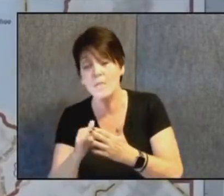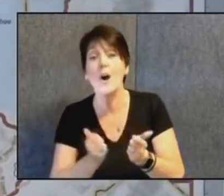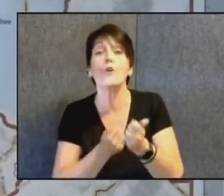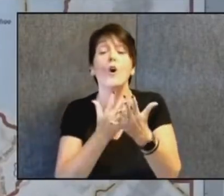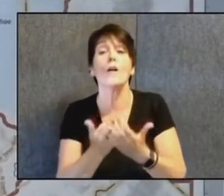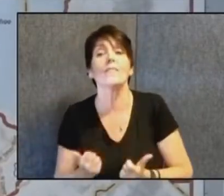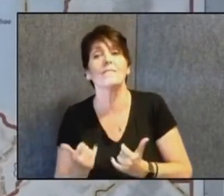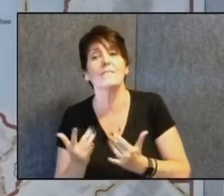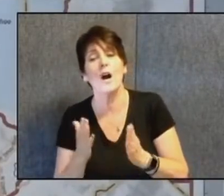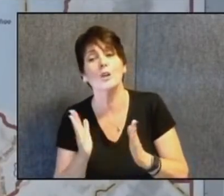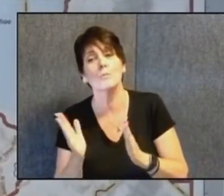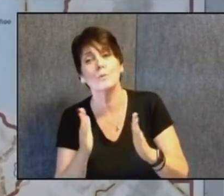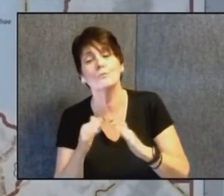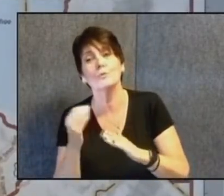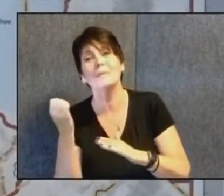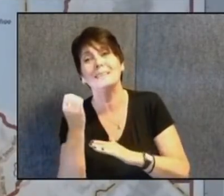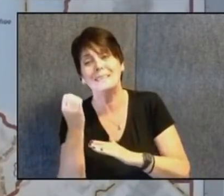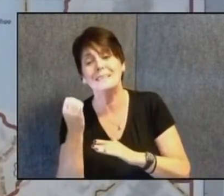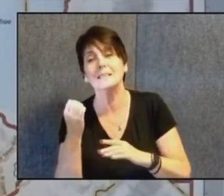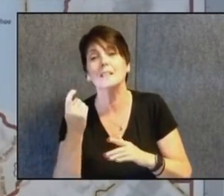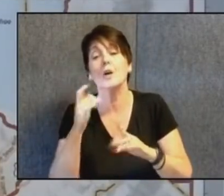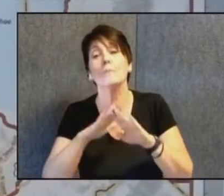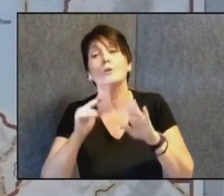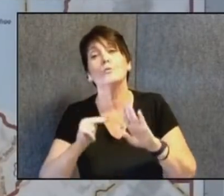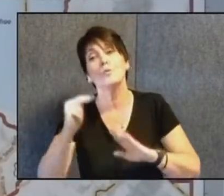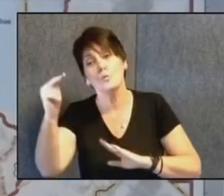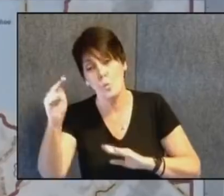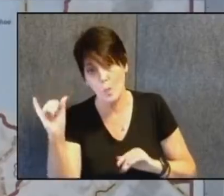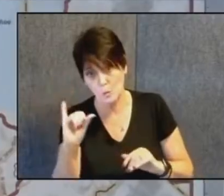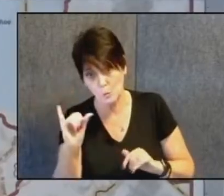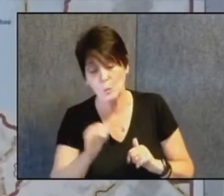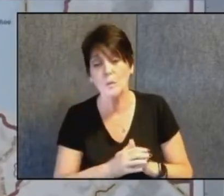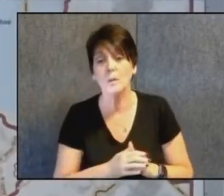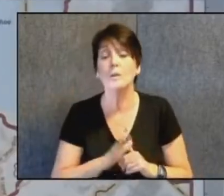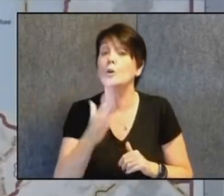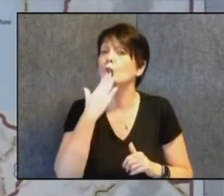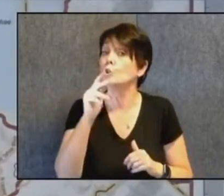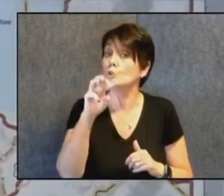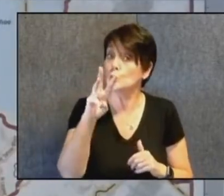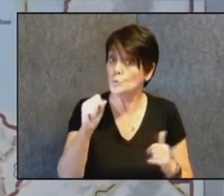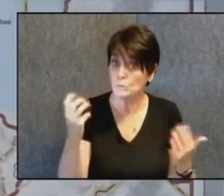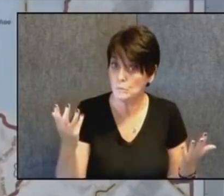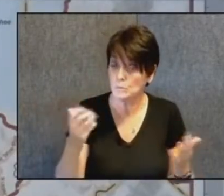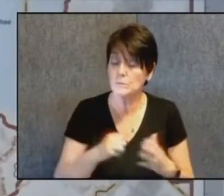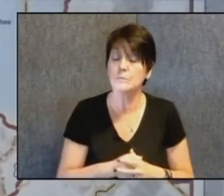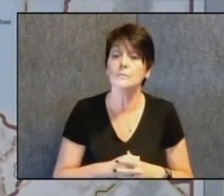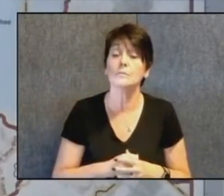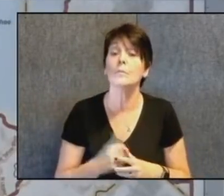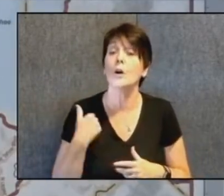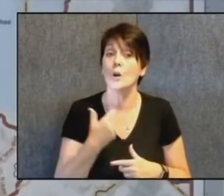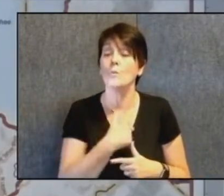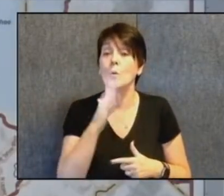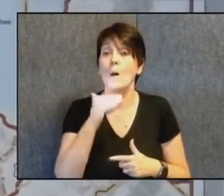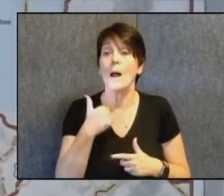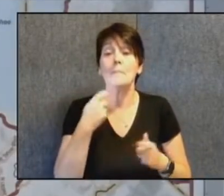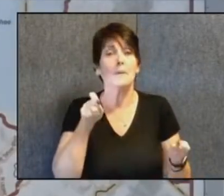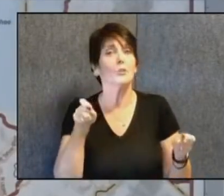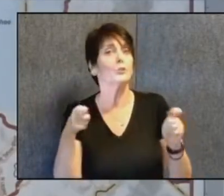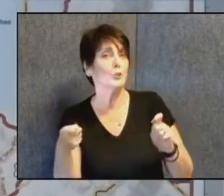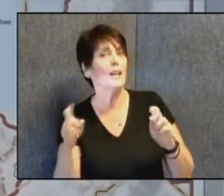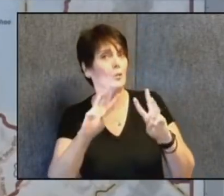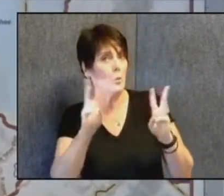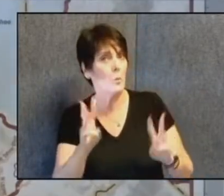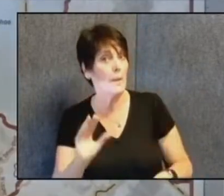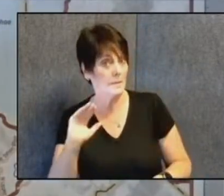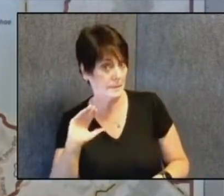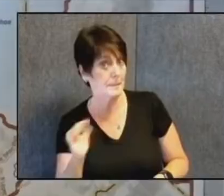fire to want to move to the east and also a little bit to the north over here. The good news is we're having a little change in the weather